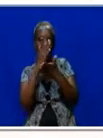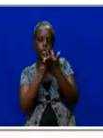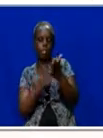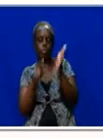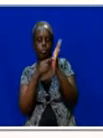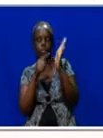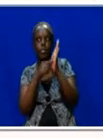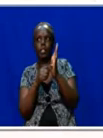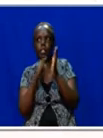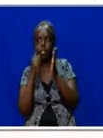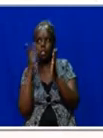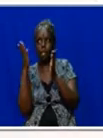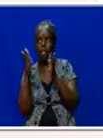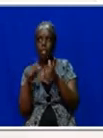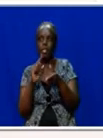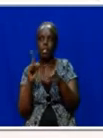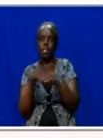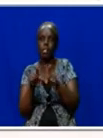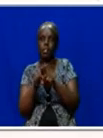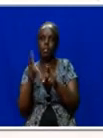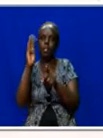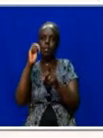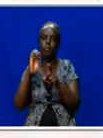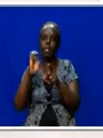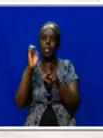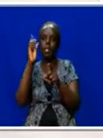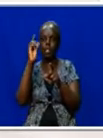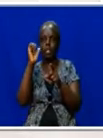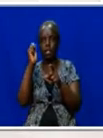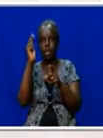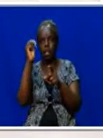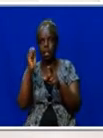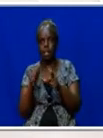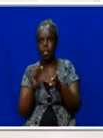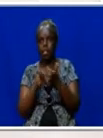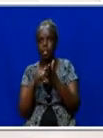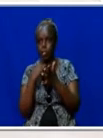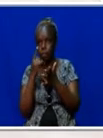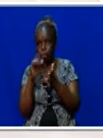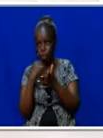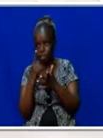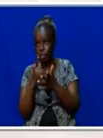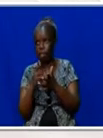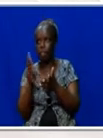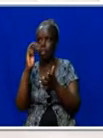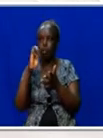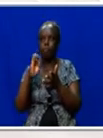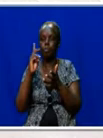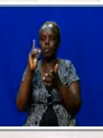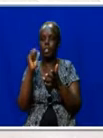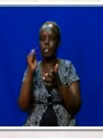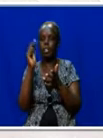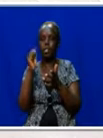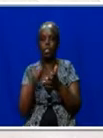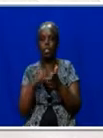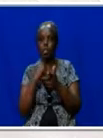where our median will be located. And that's why we say the median does not